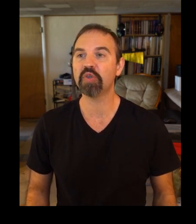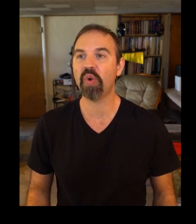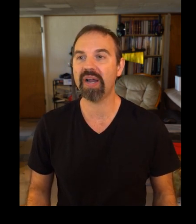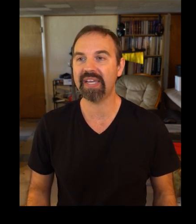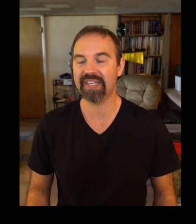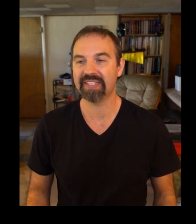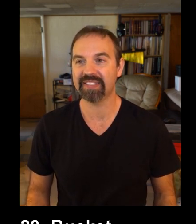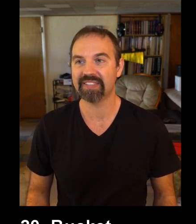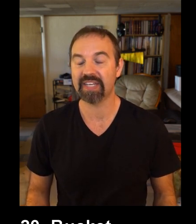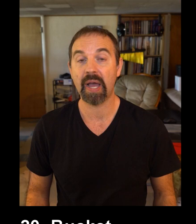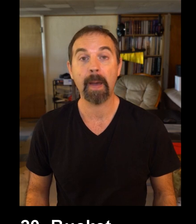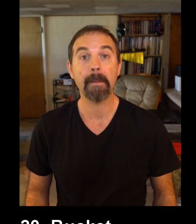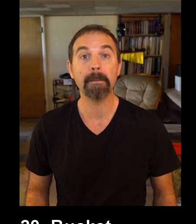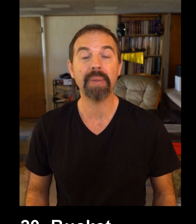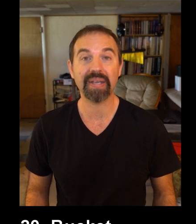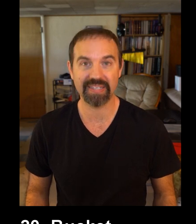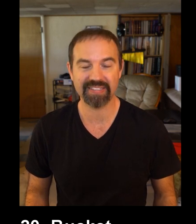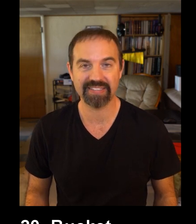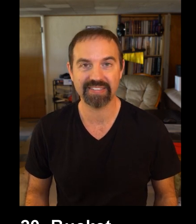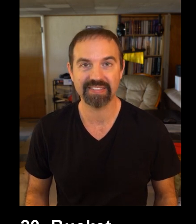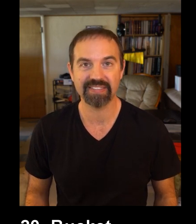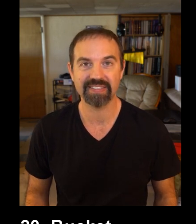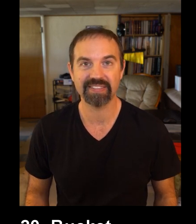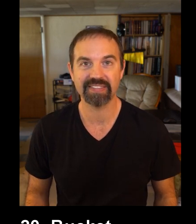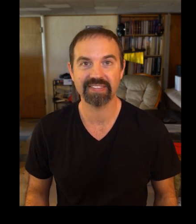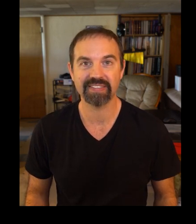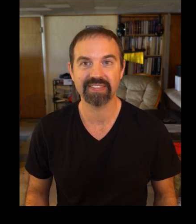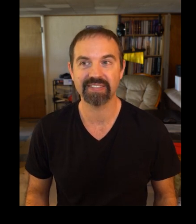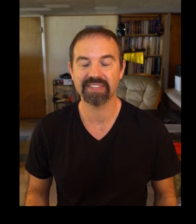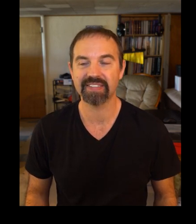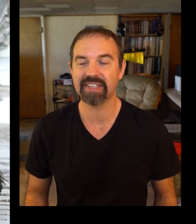Number 20, bucket.